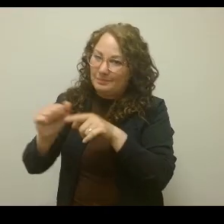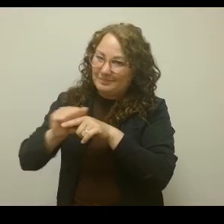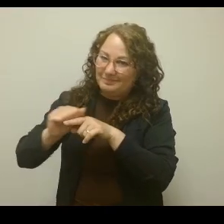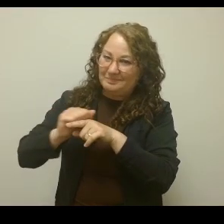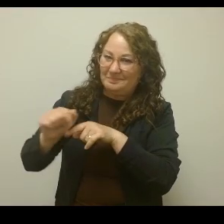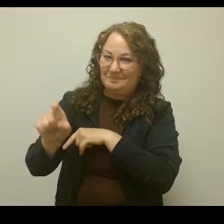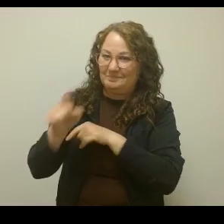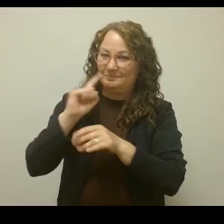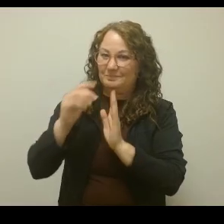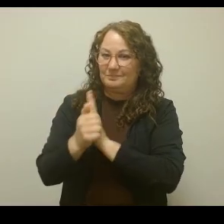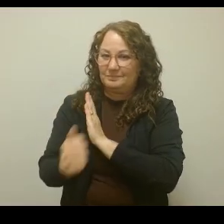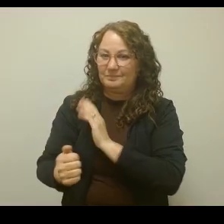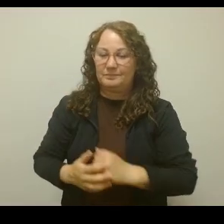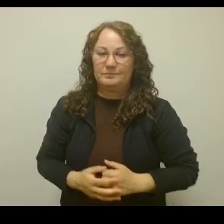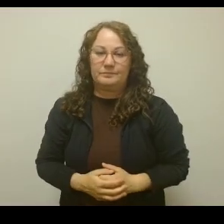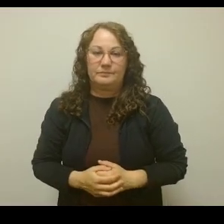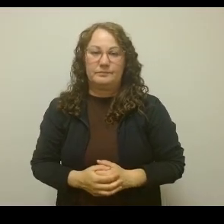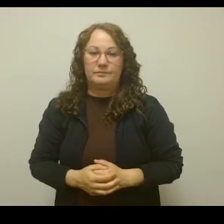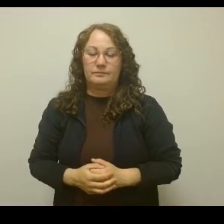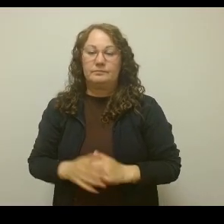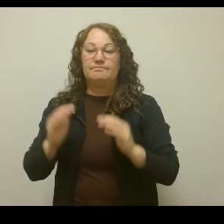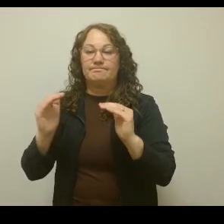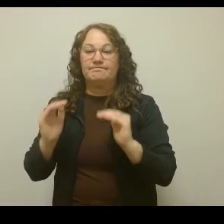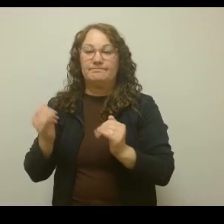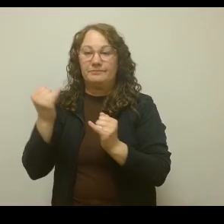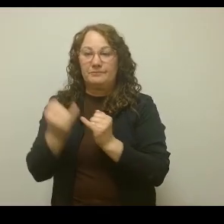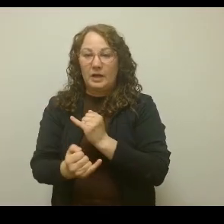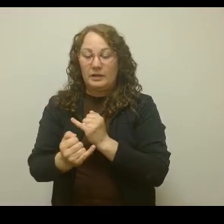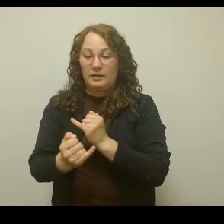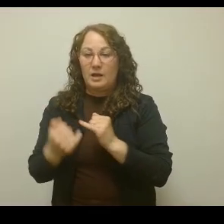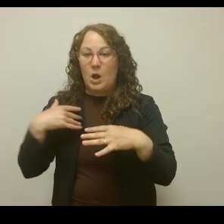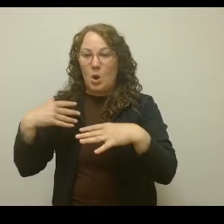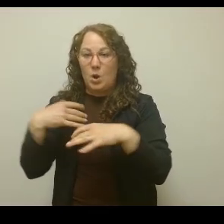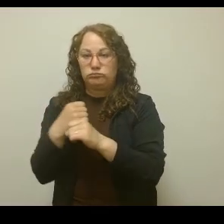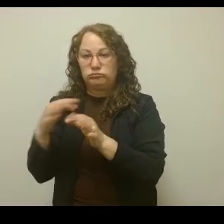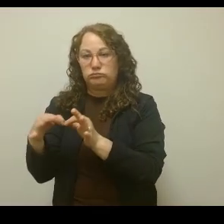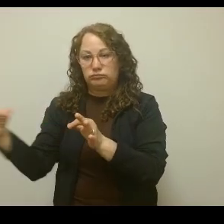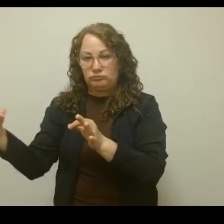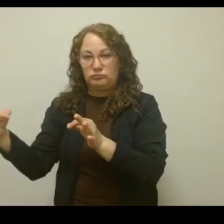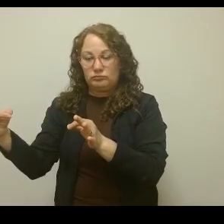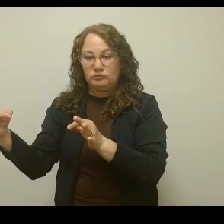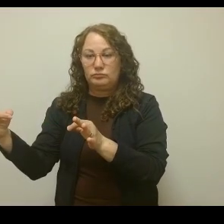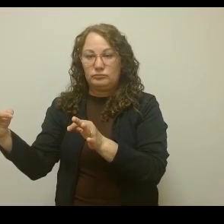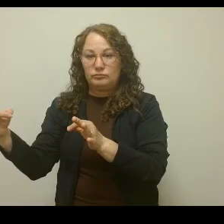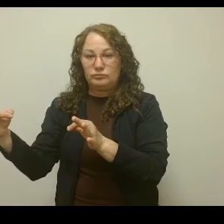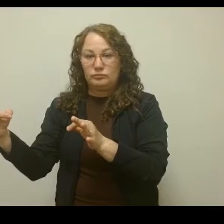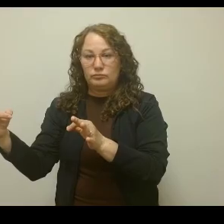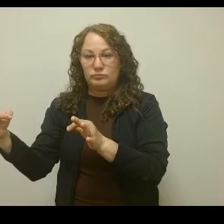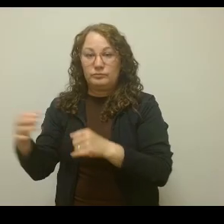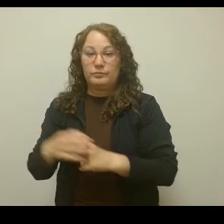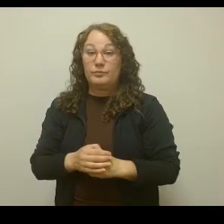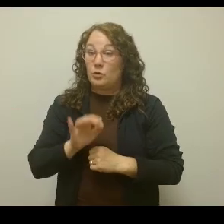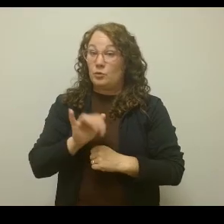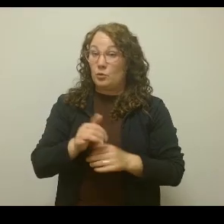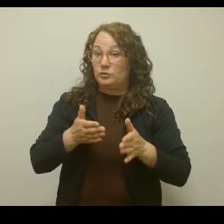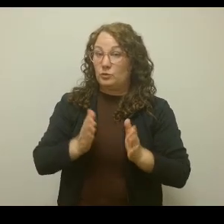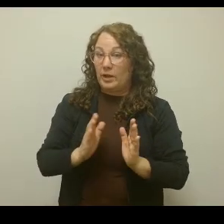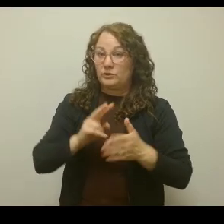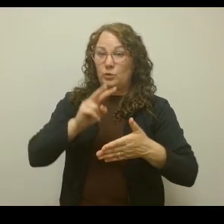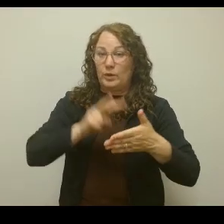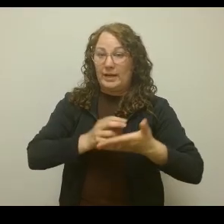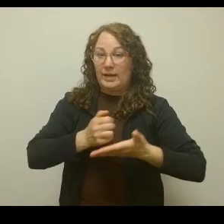And finally, I've written a concluding sentence. In these ways, reading